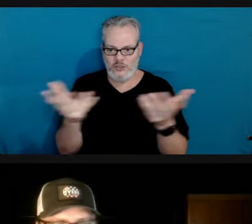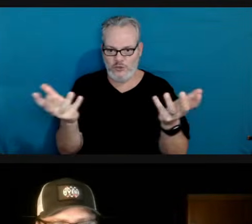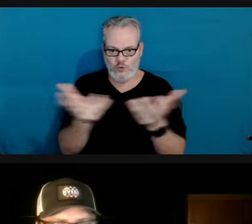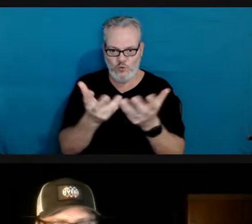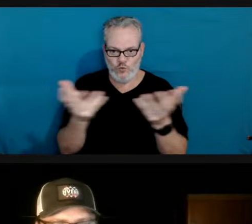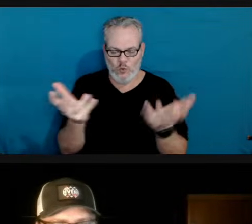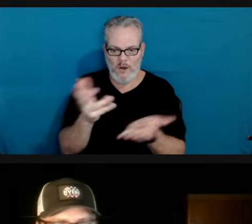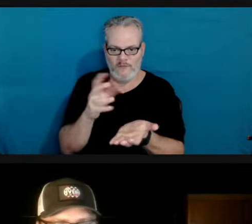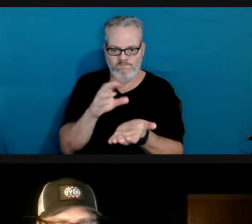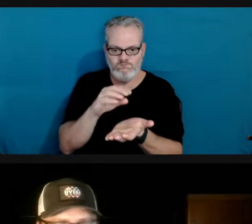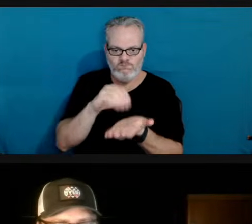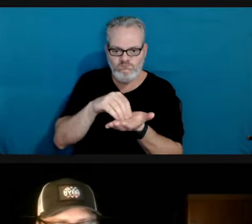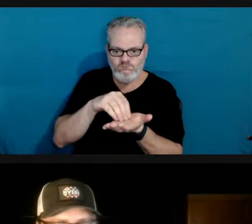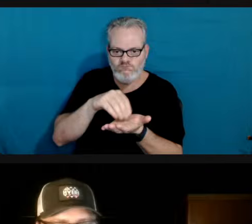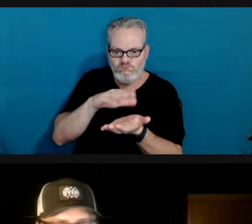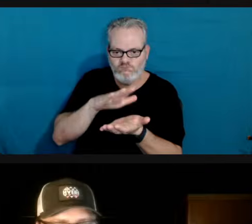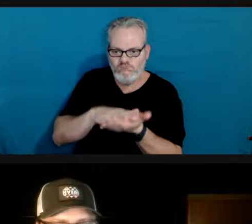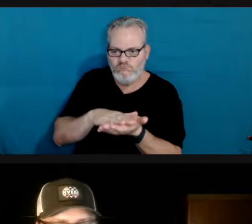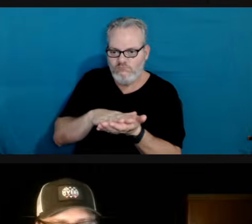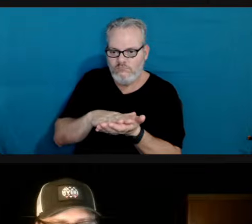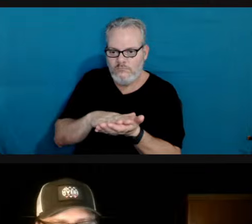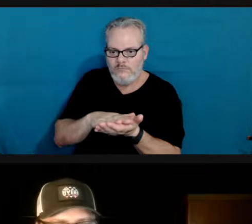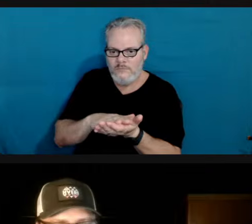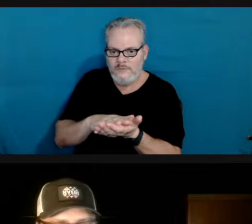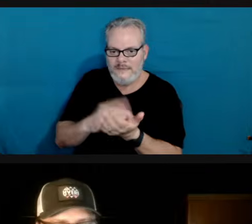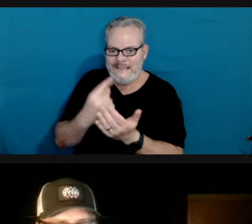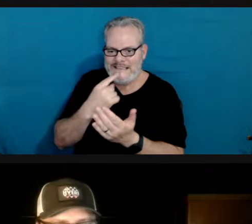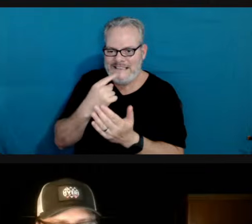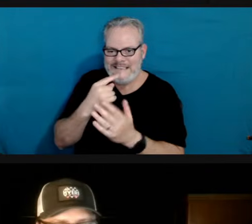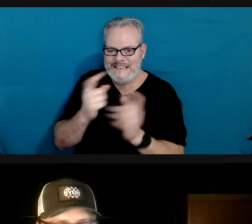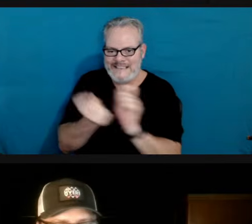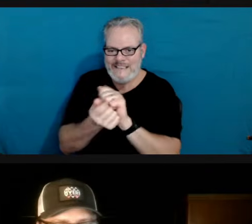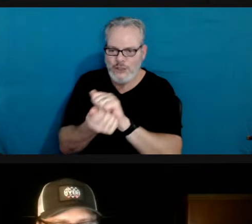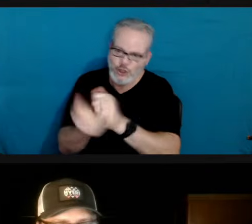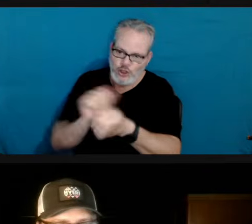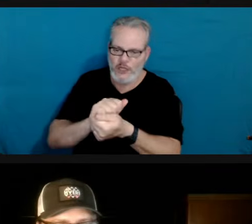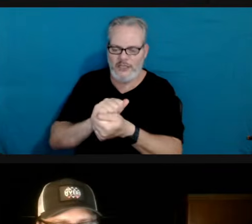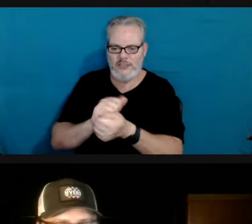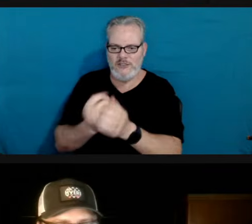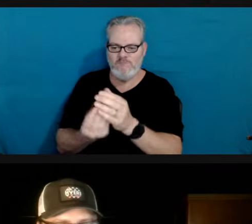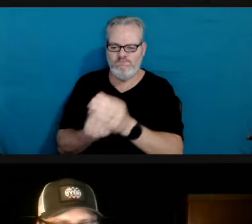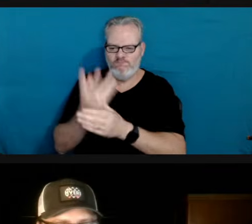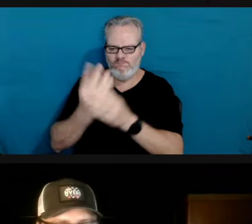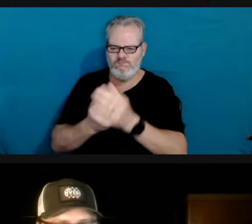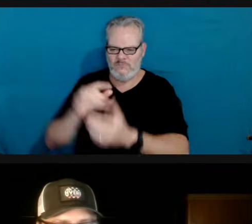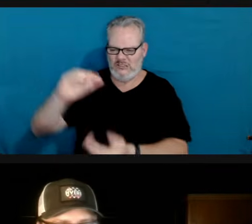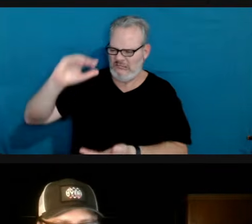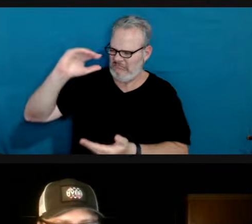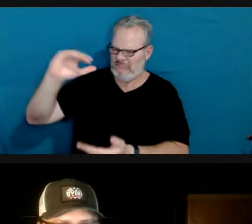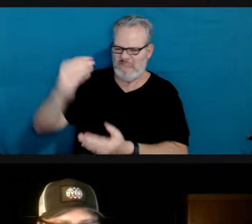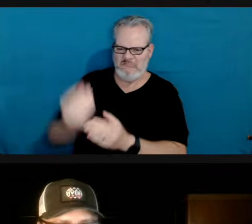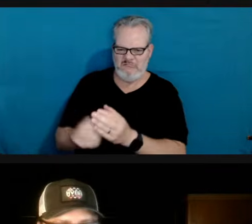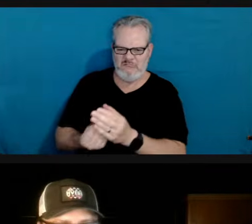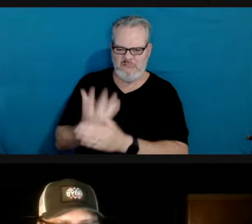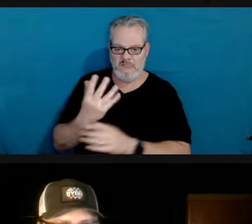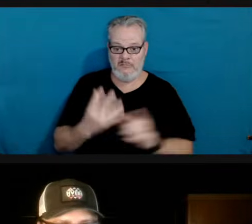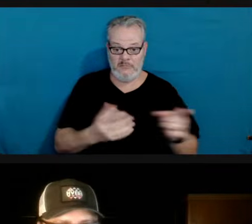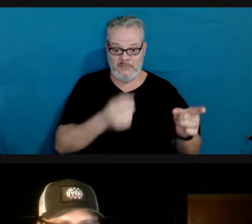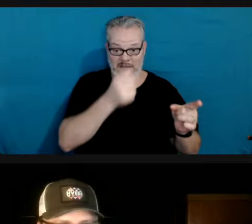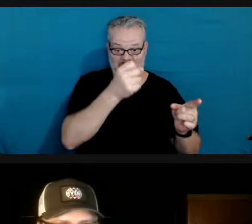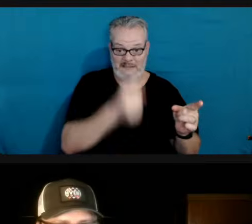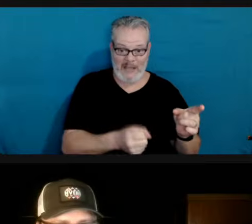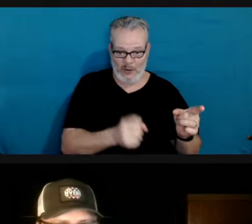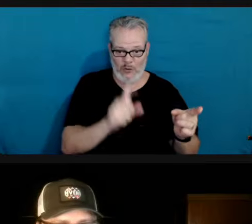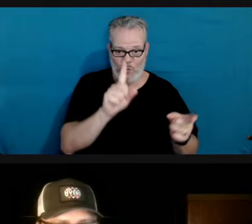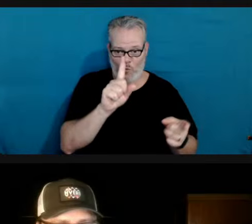noted the change in fountain heights, right? They actually, at this point, say South Fountain reaches 1540 and